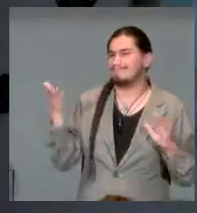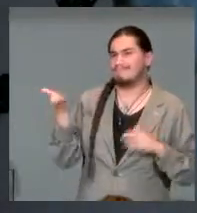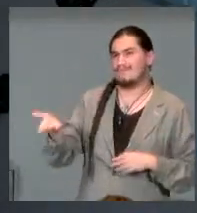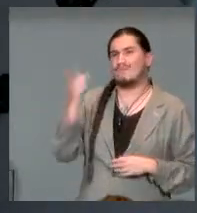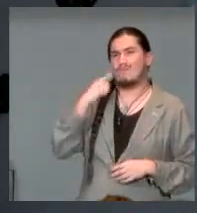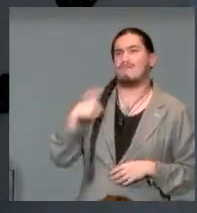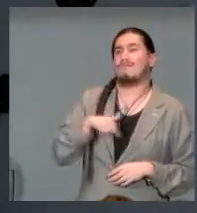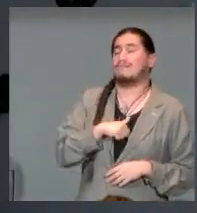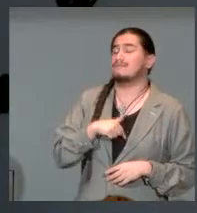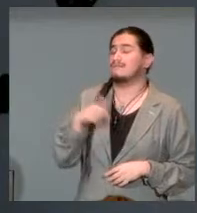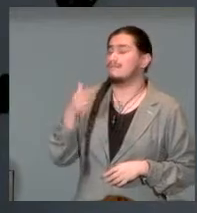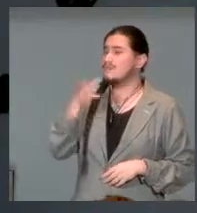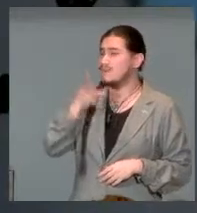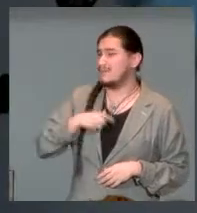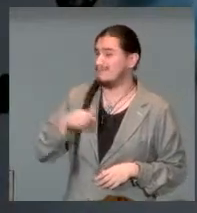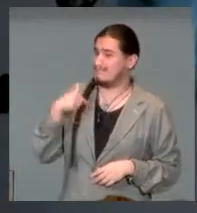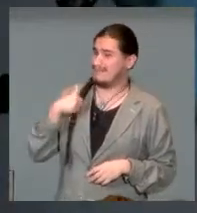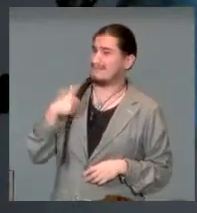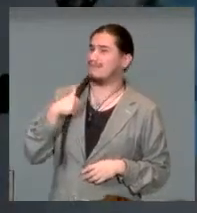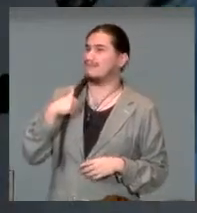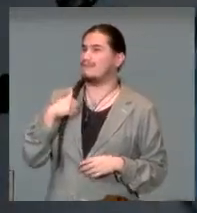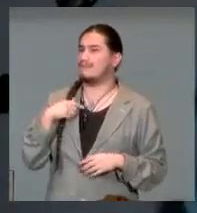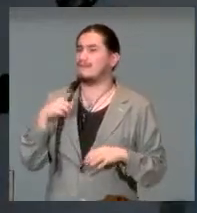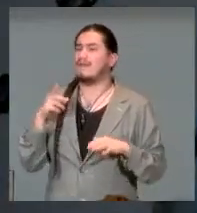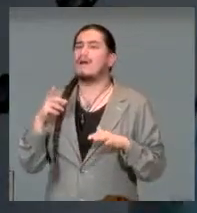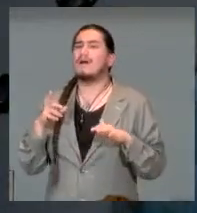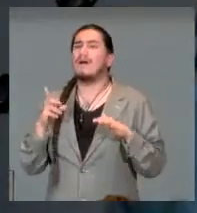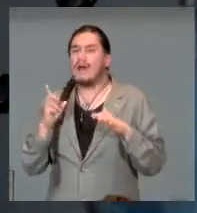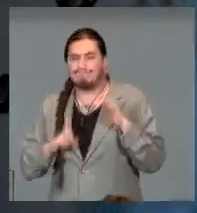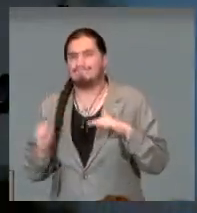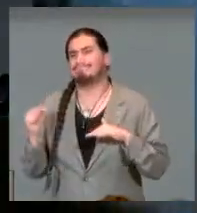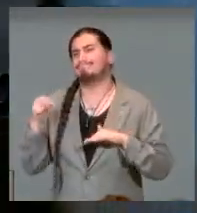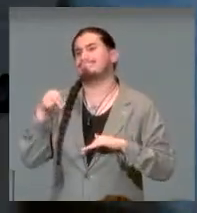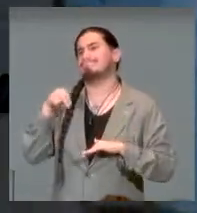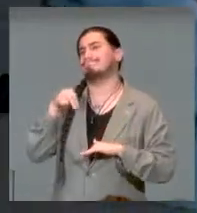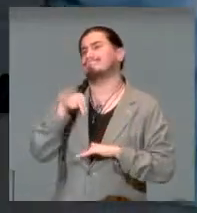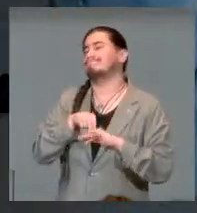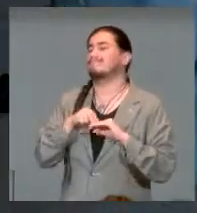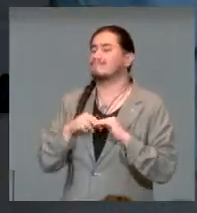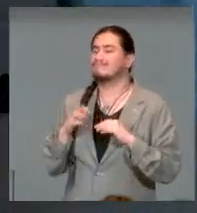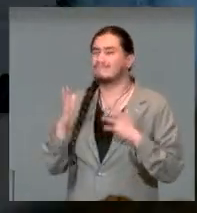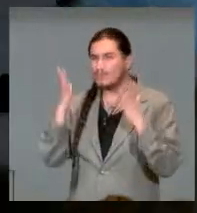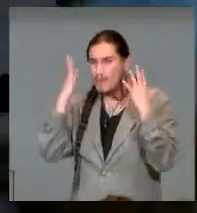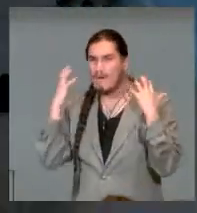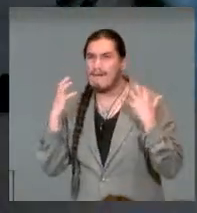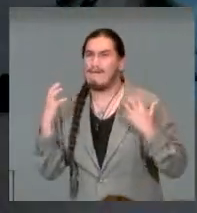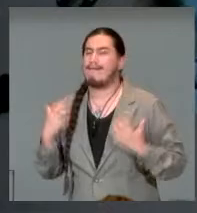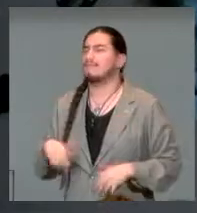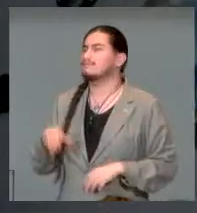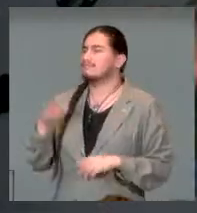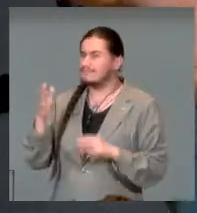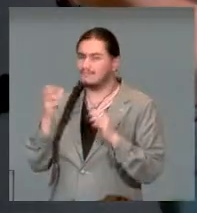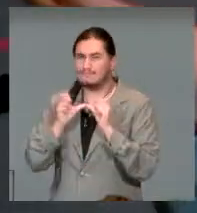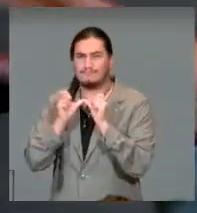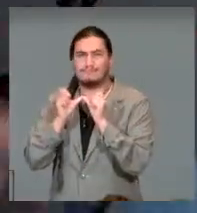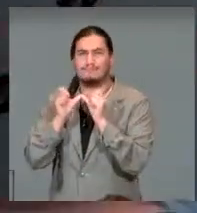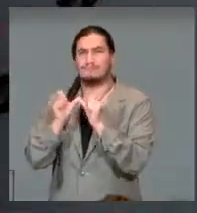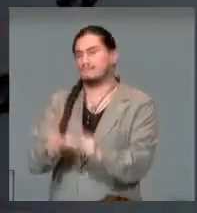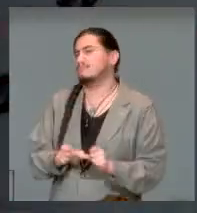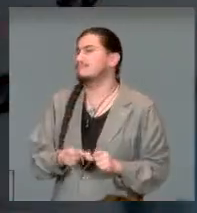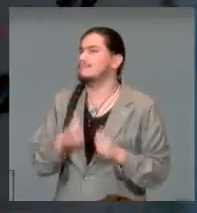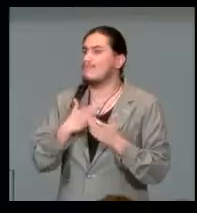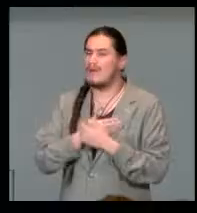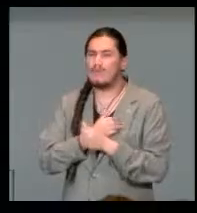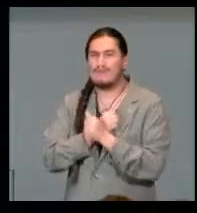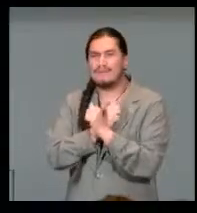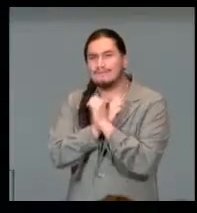me, rose down from the highest heights, wild-haired, dove down for me, wings